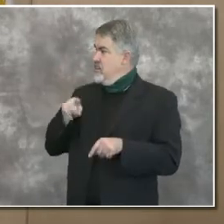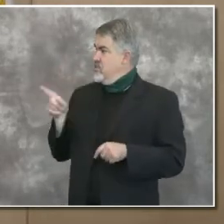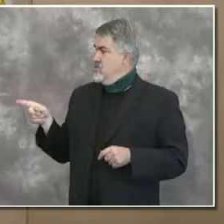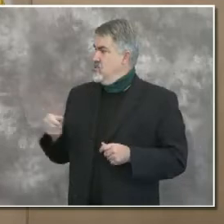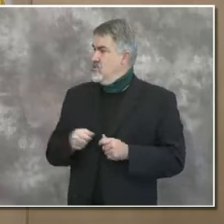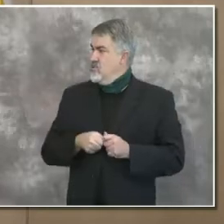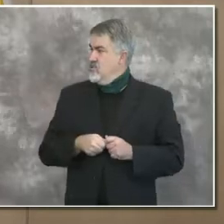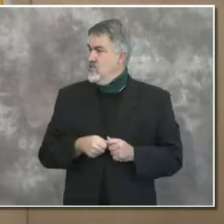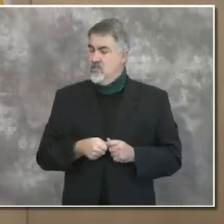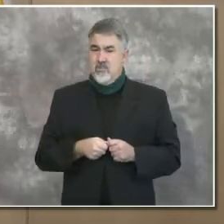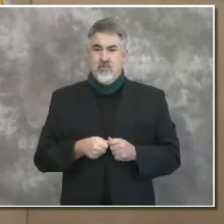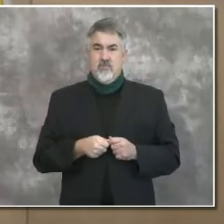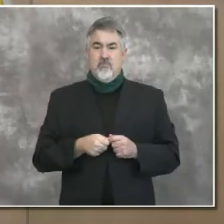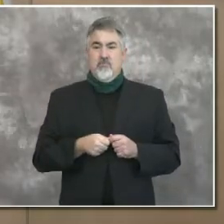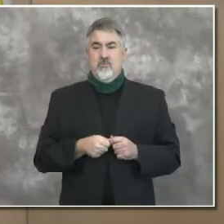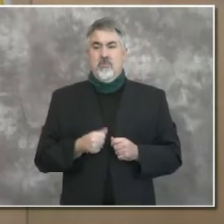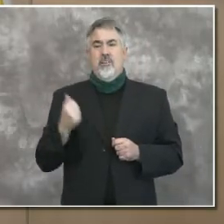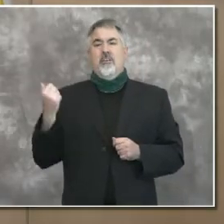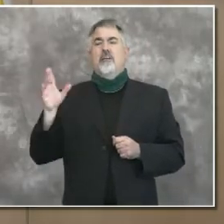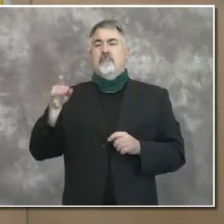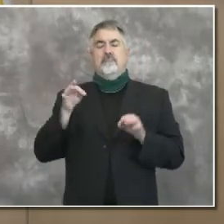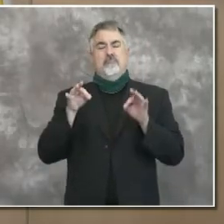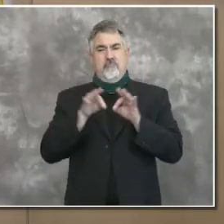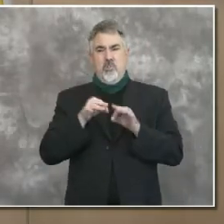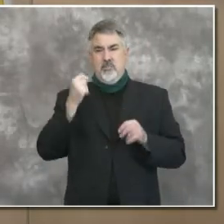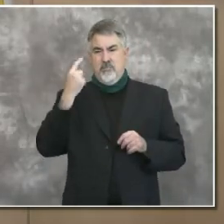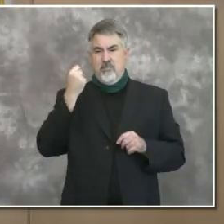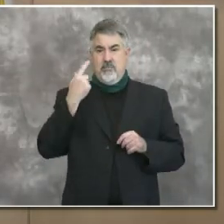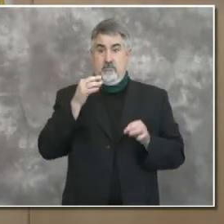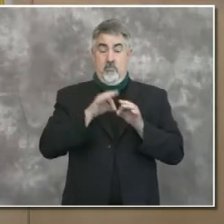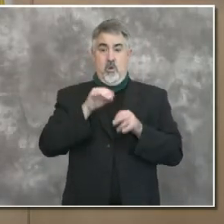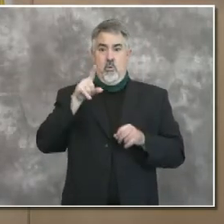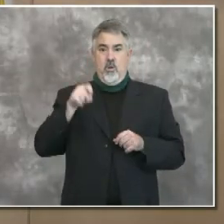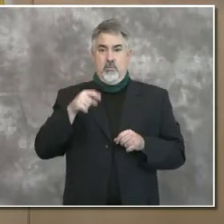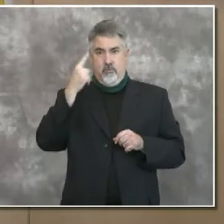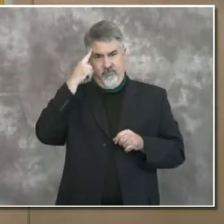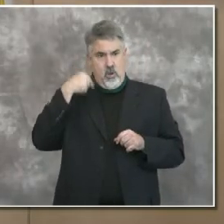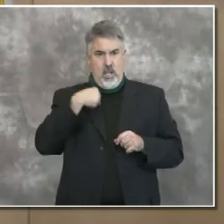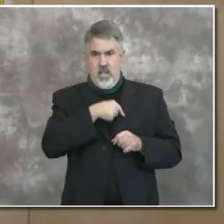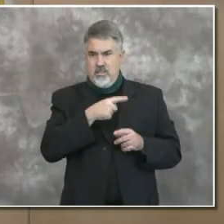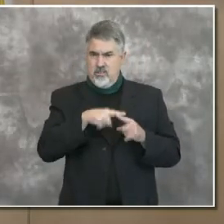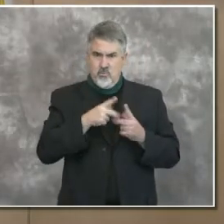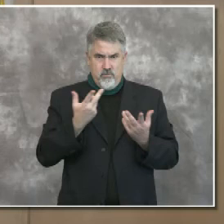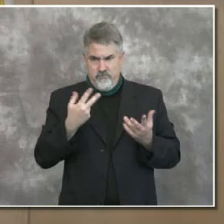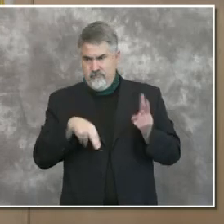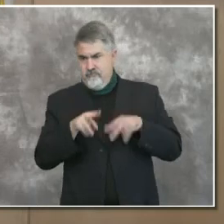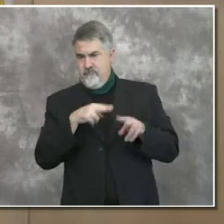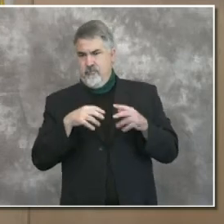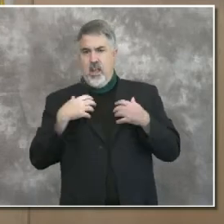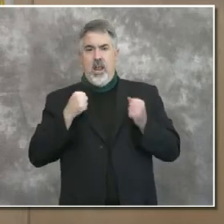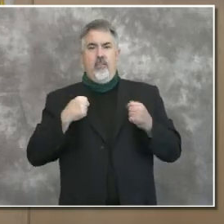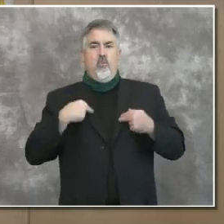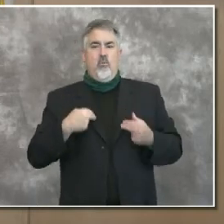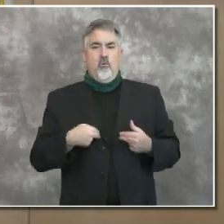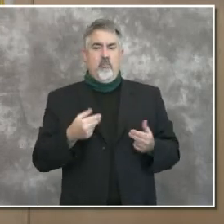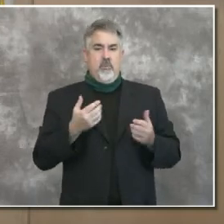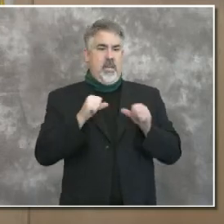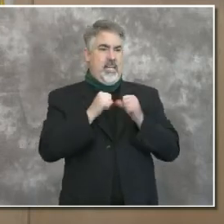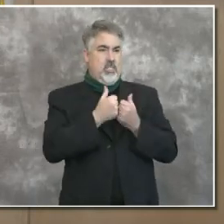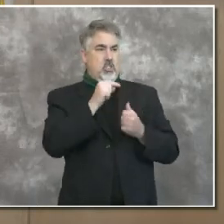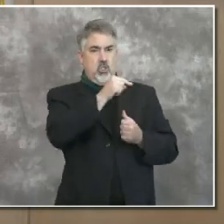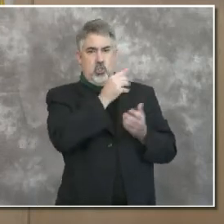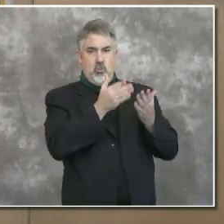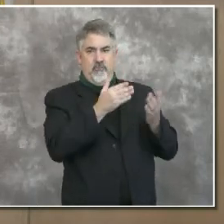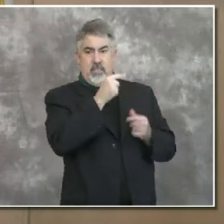Thank you, Dr. Wooten. That's a very important question, and very important that for us at the Health and Human Service Agency, we maintain our capability